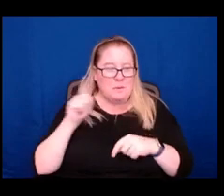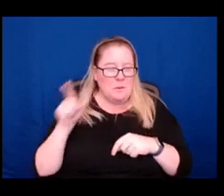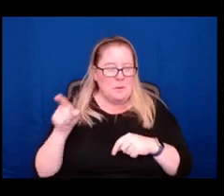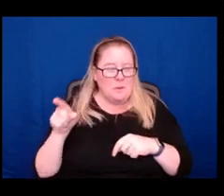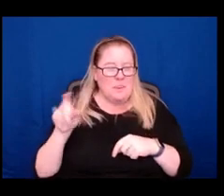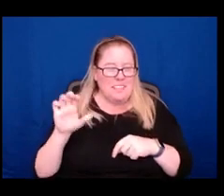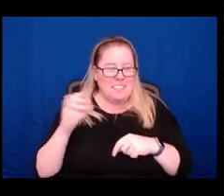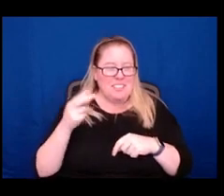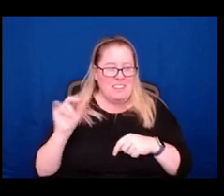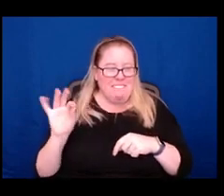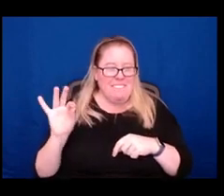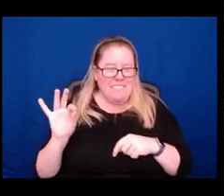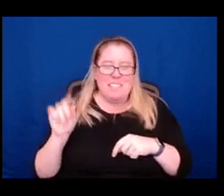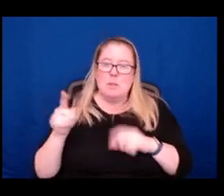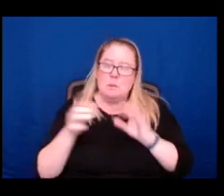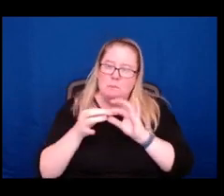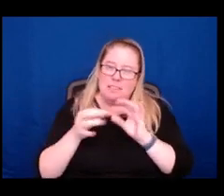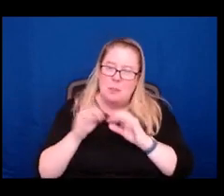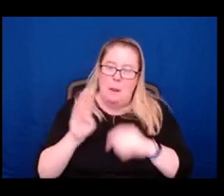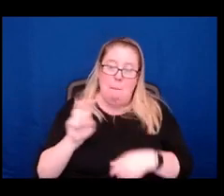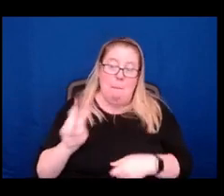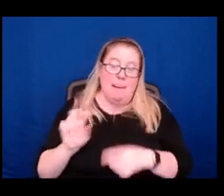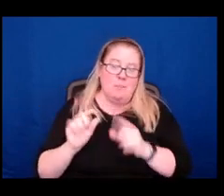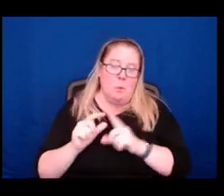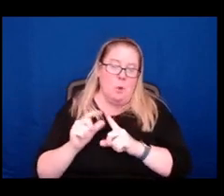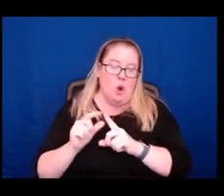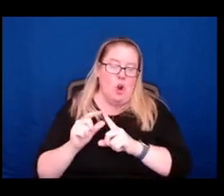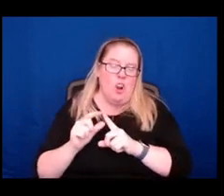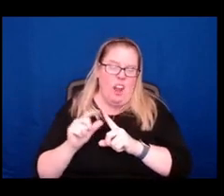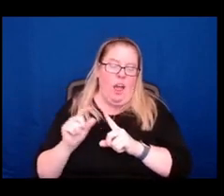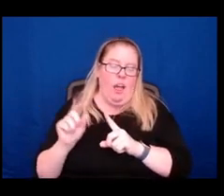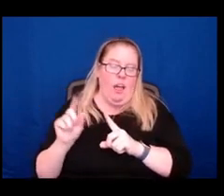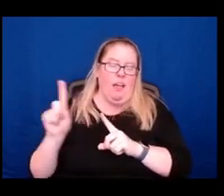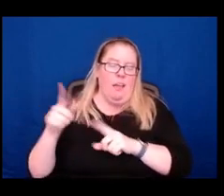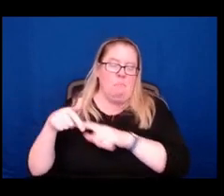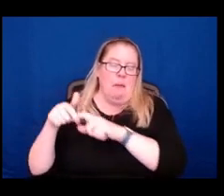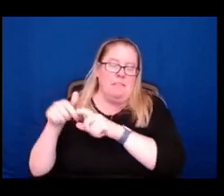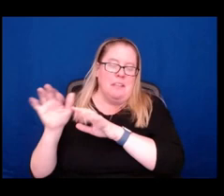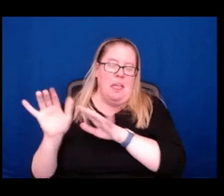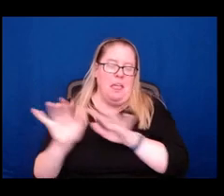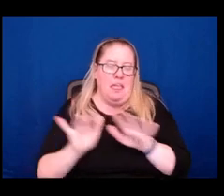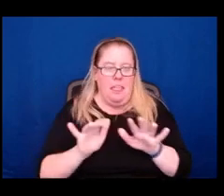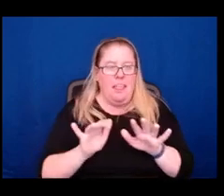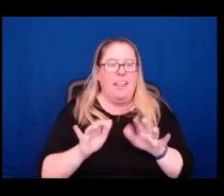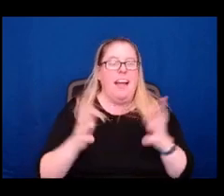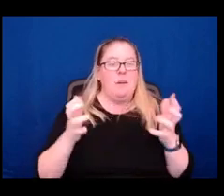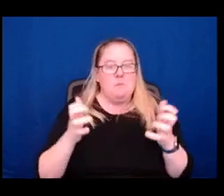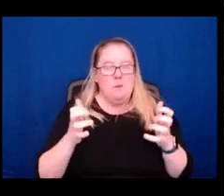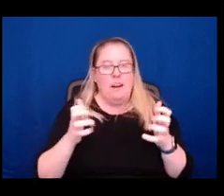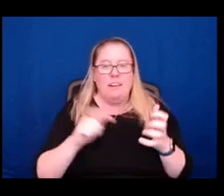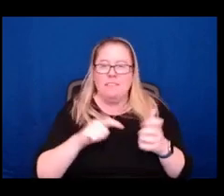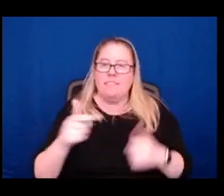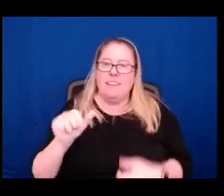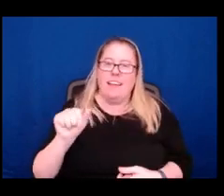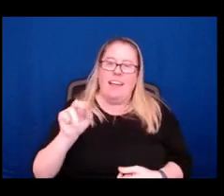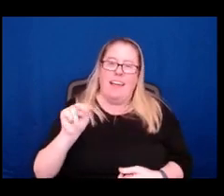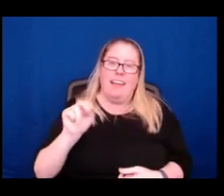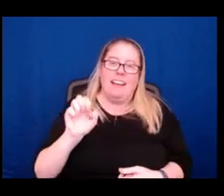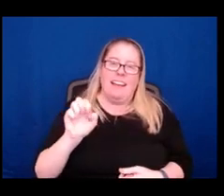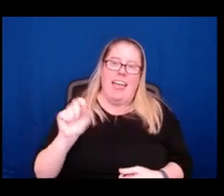Aki, because you did say a buzzword, and I'm going to come back to that buzzword in just a moment. I'd like to turn our attention to Annette